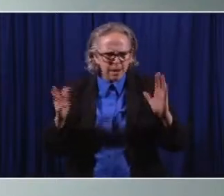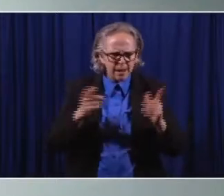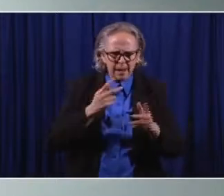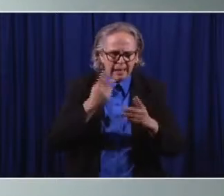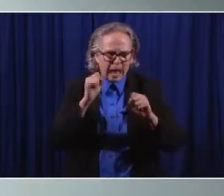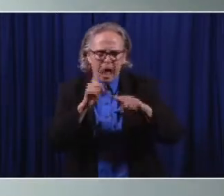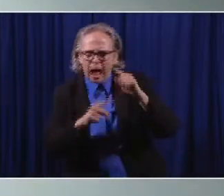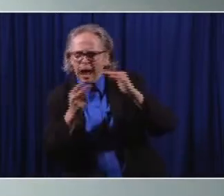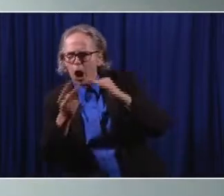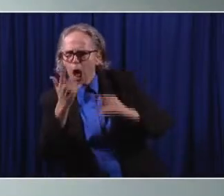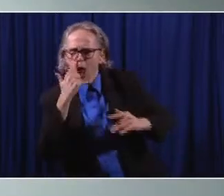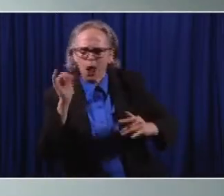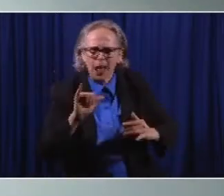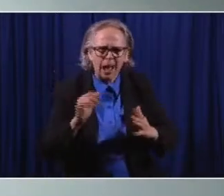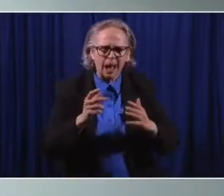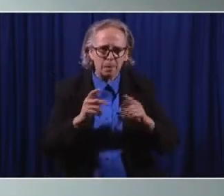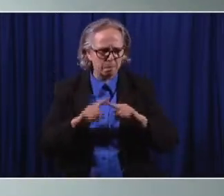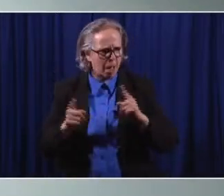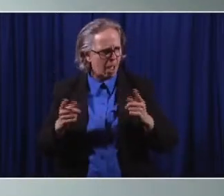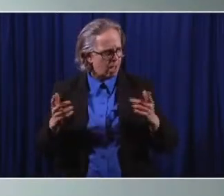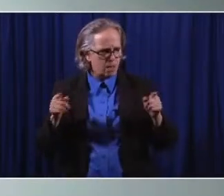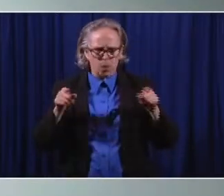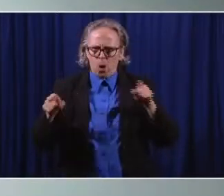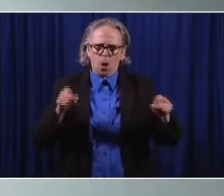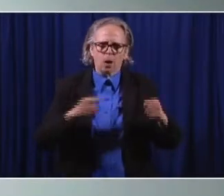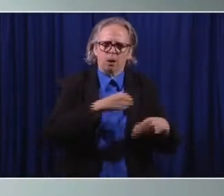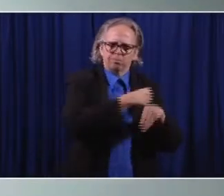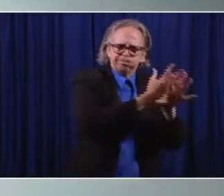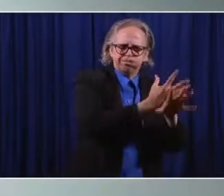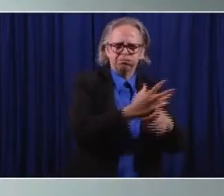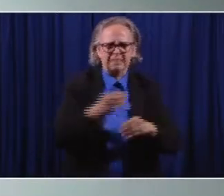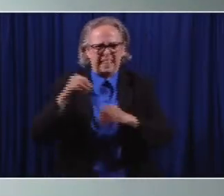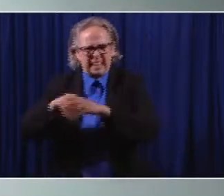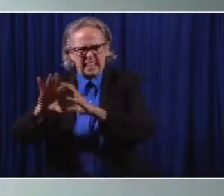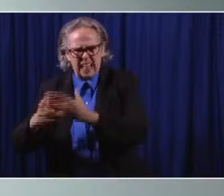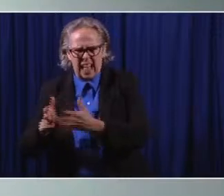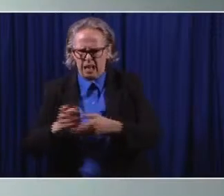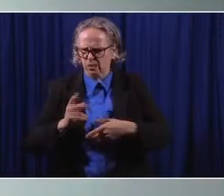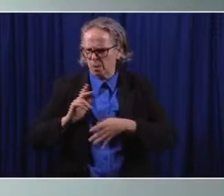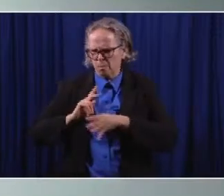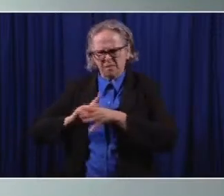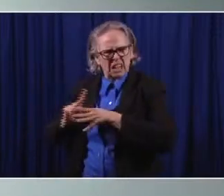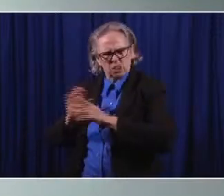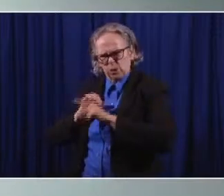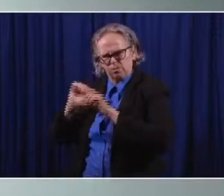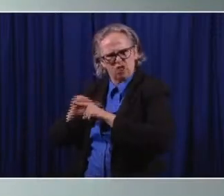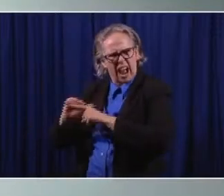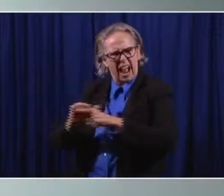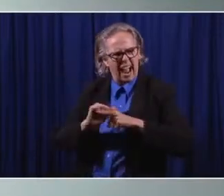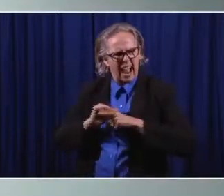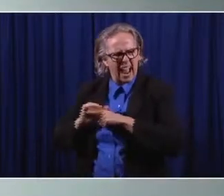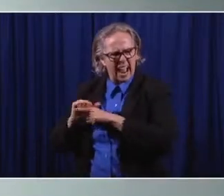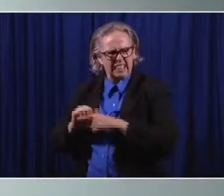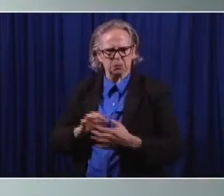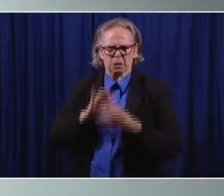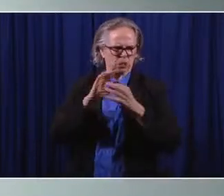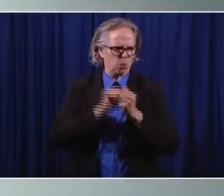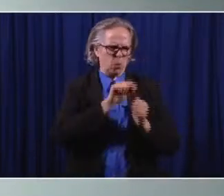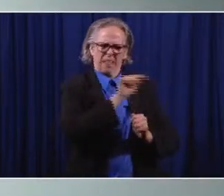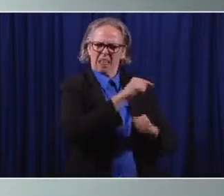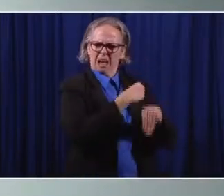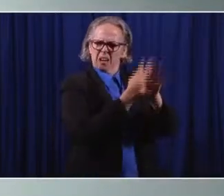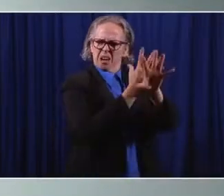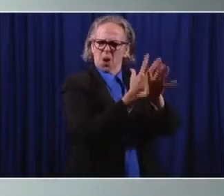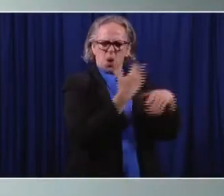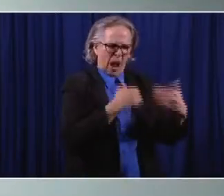instruction. So there was a lot of professional development on the remote part. But luckily we have those people trained, and